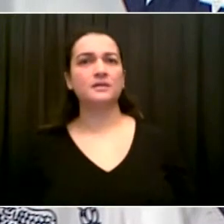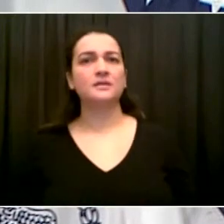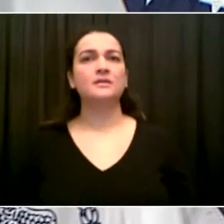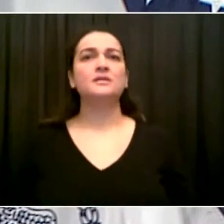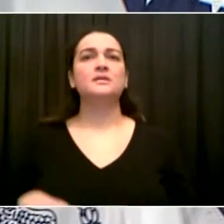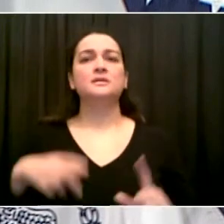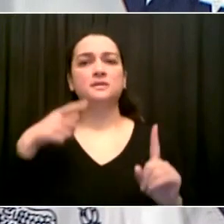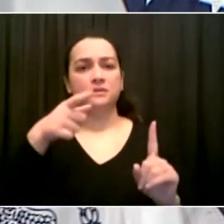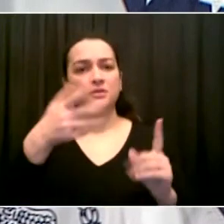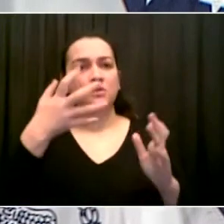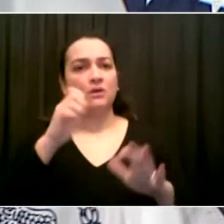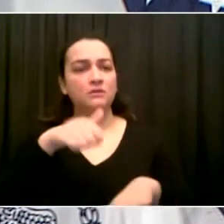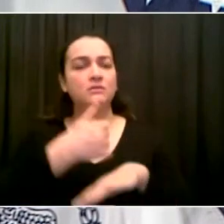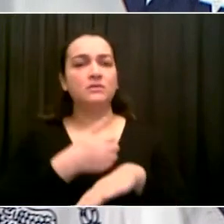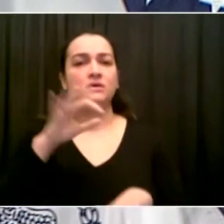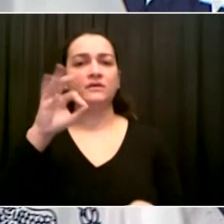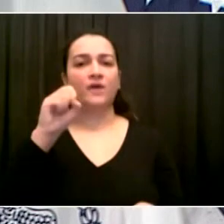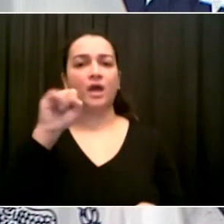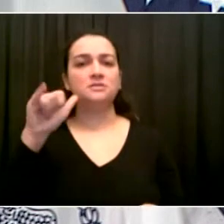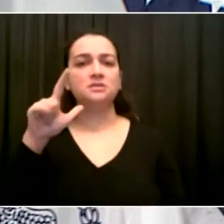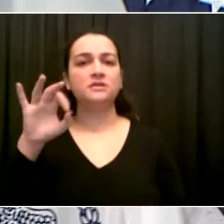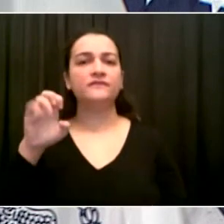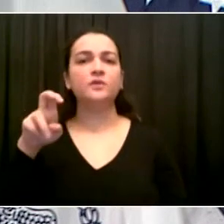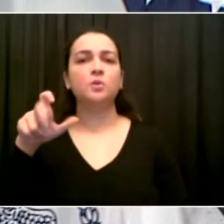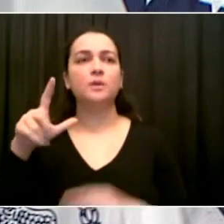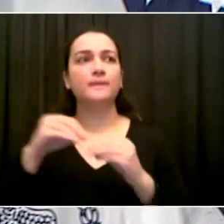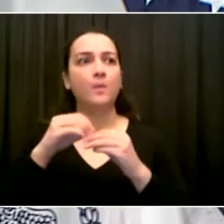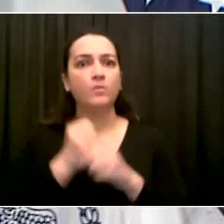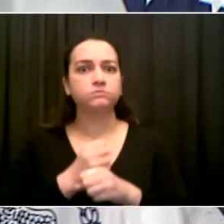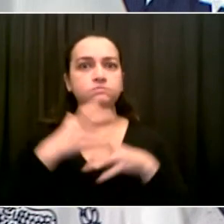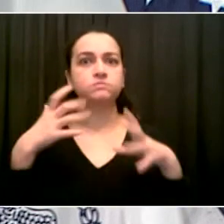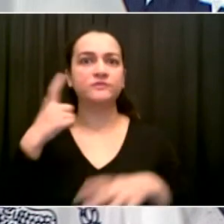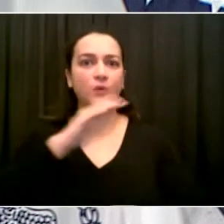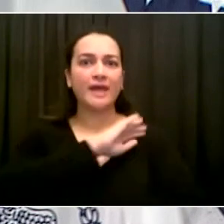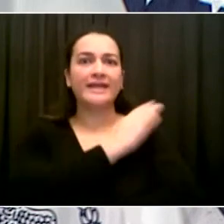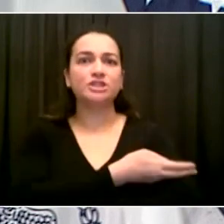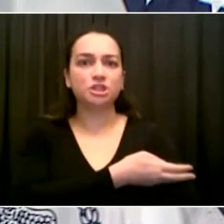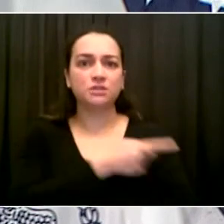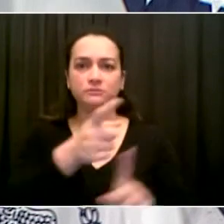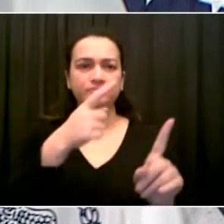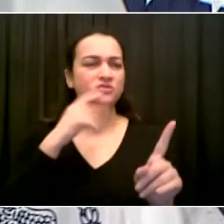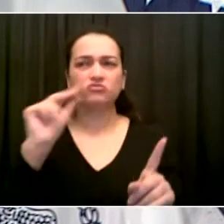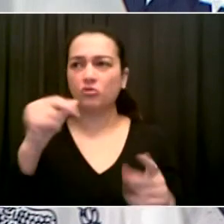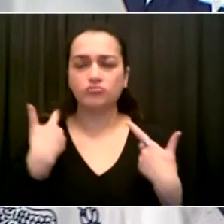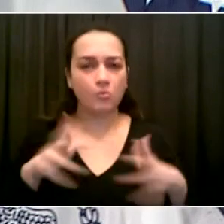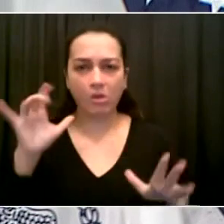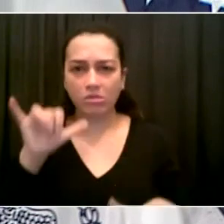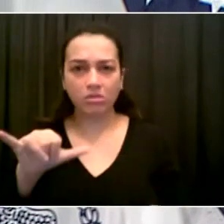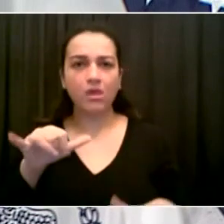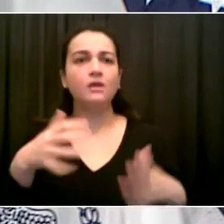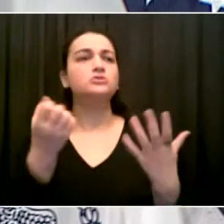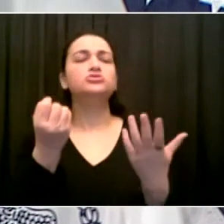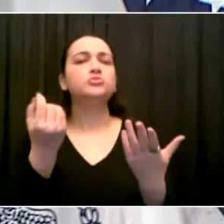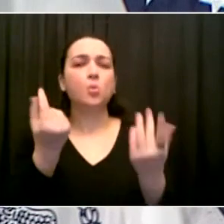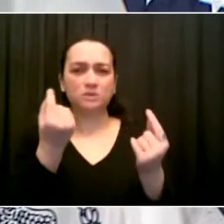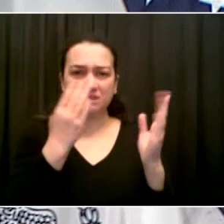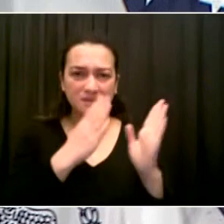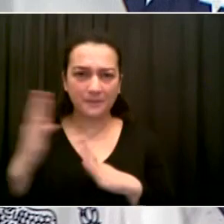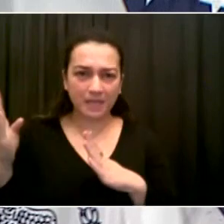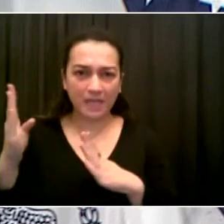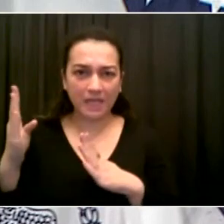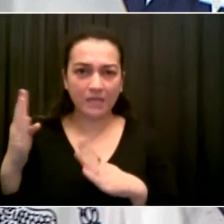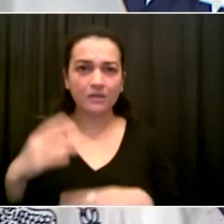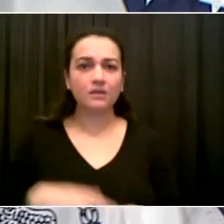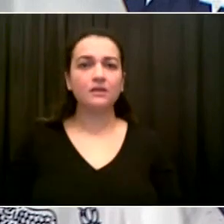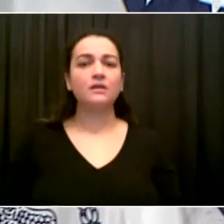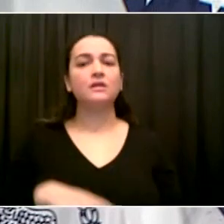city actually do to keep it from happening, rather than just expressing support for some of the